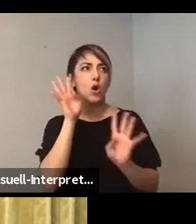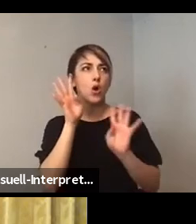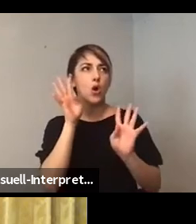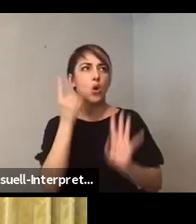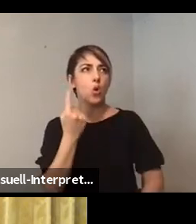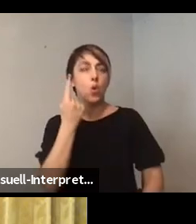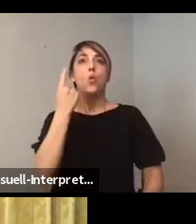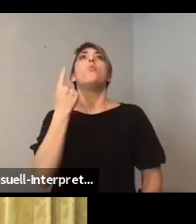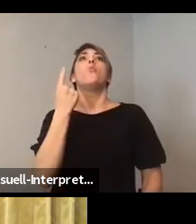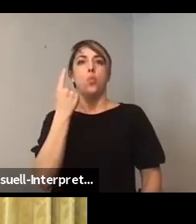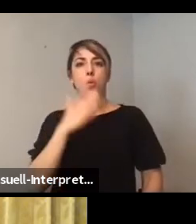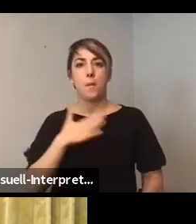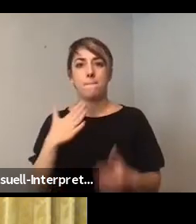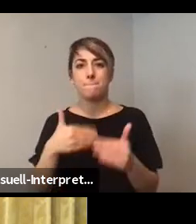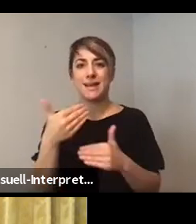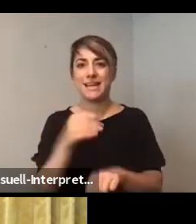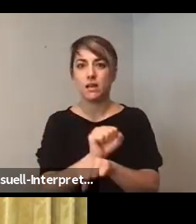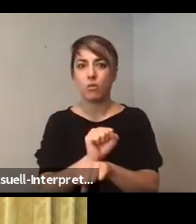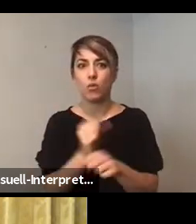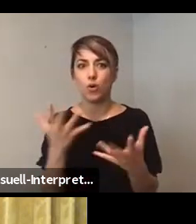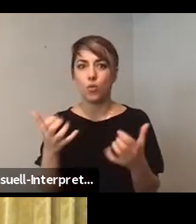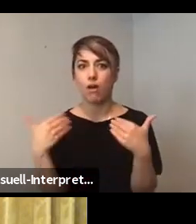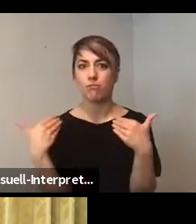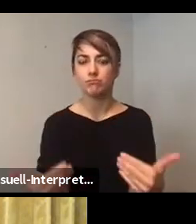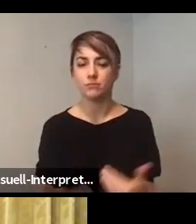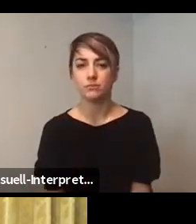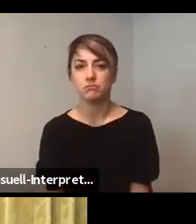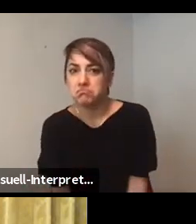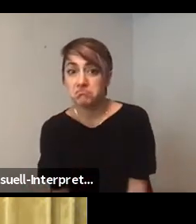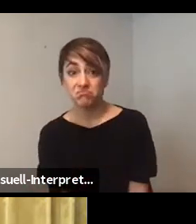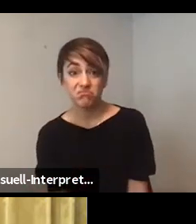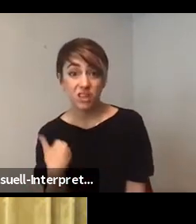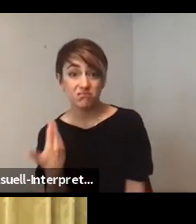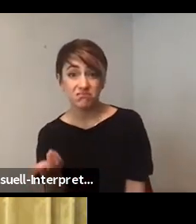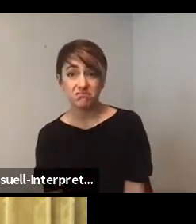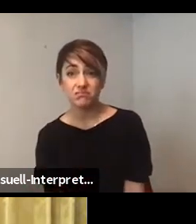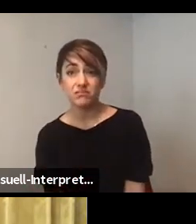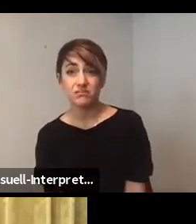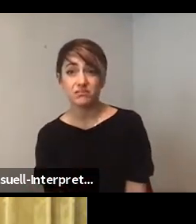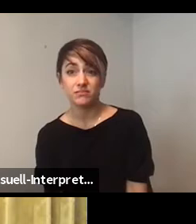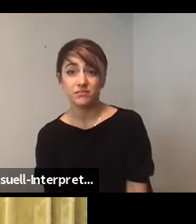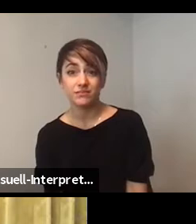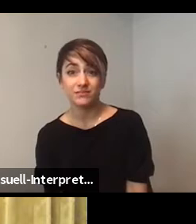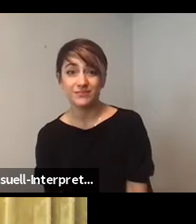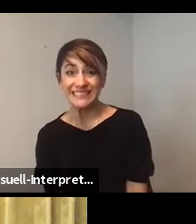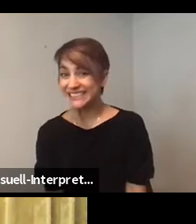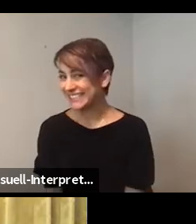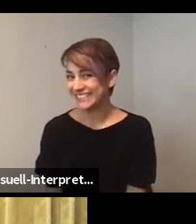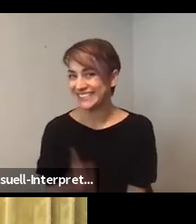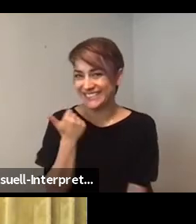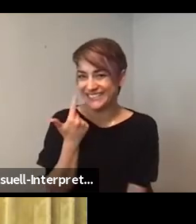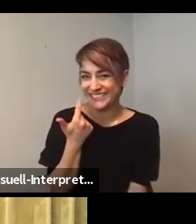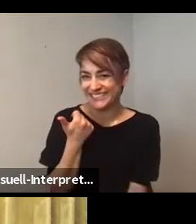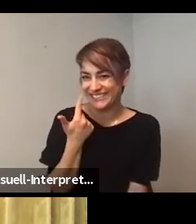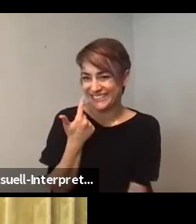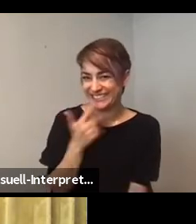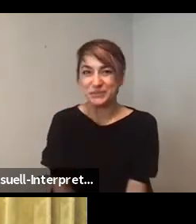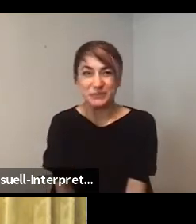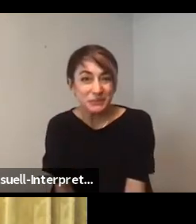I Oh, it's a